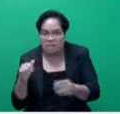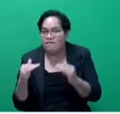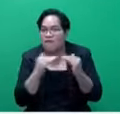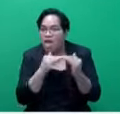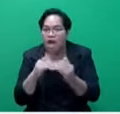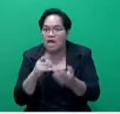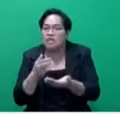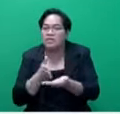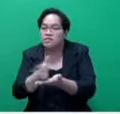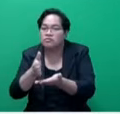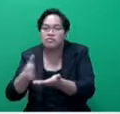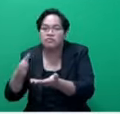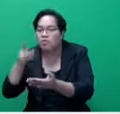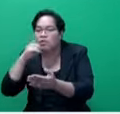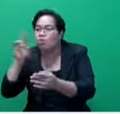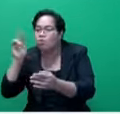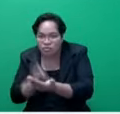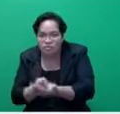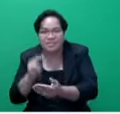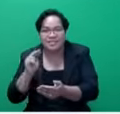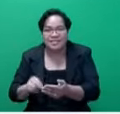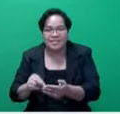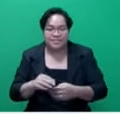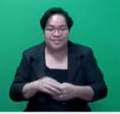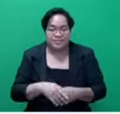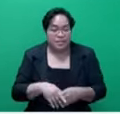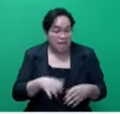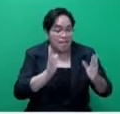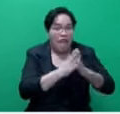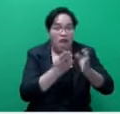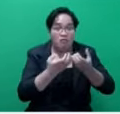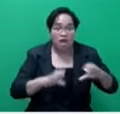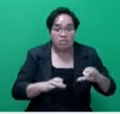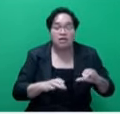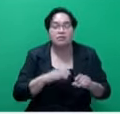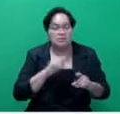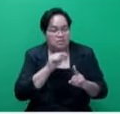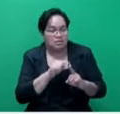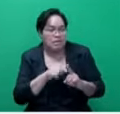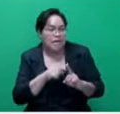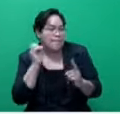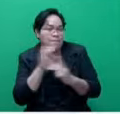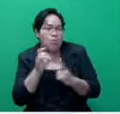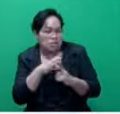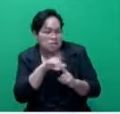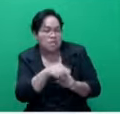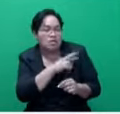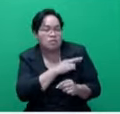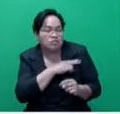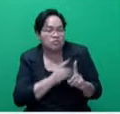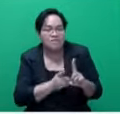most deserving. Mr. Speaker, sir, municipal councils are seen as a key development partners